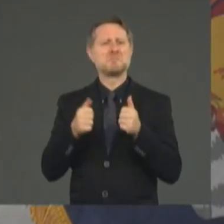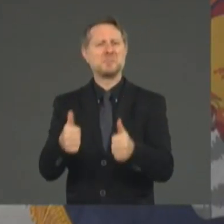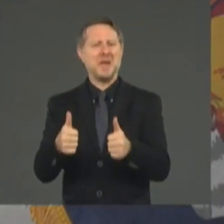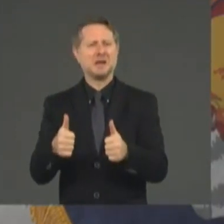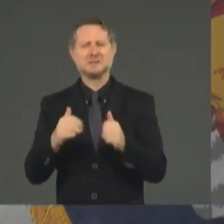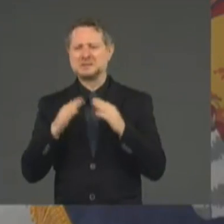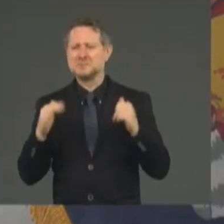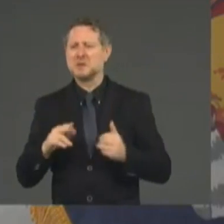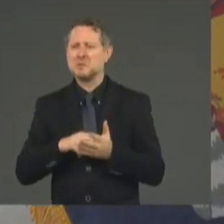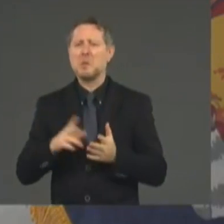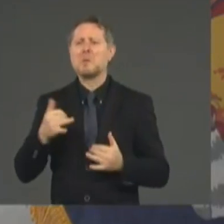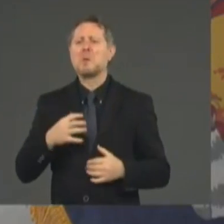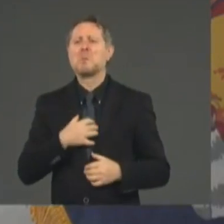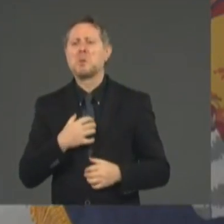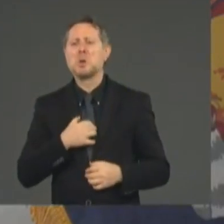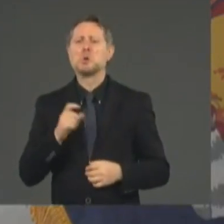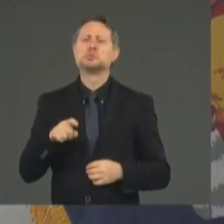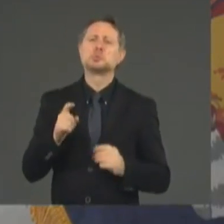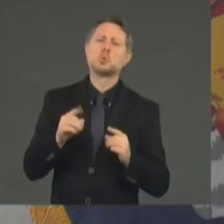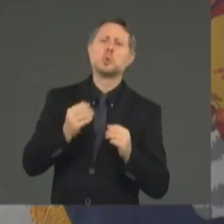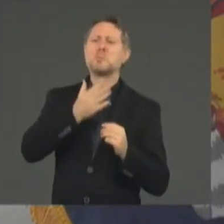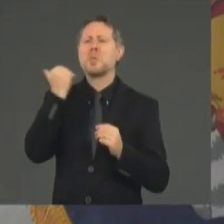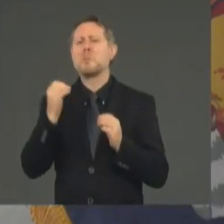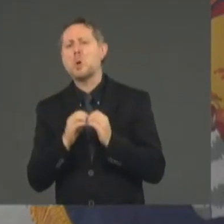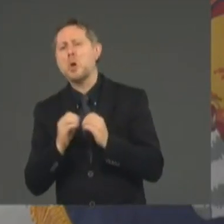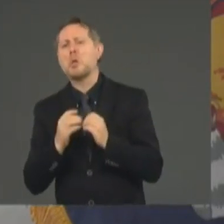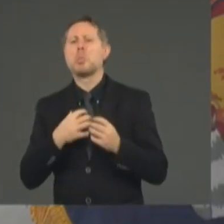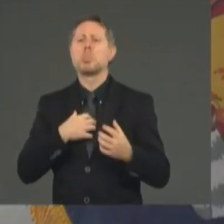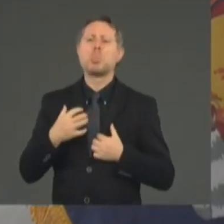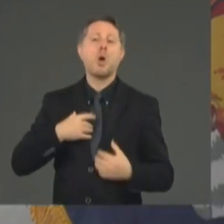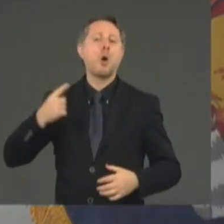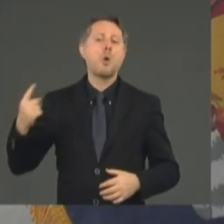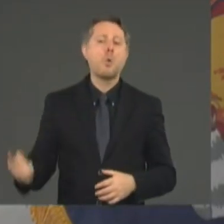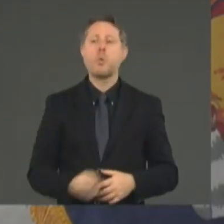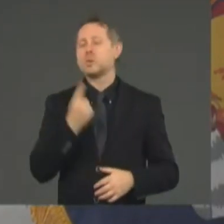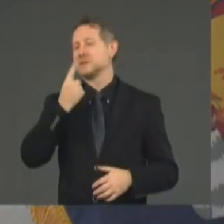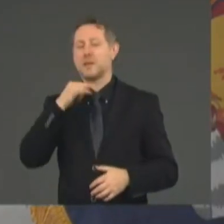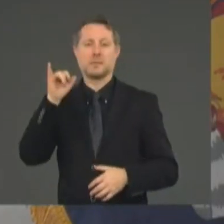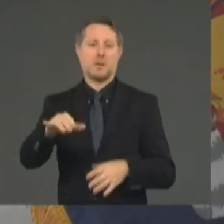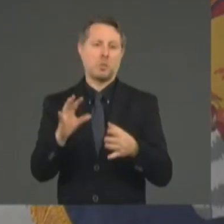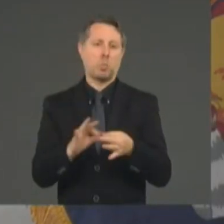people who say, well, you should do more. That always happens.